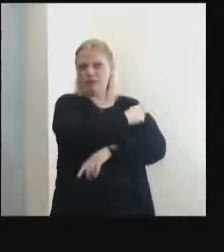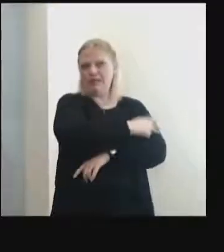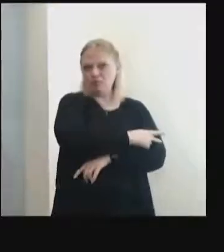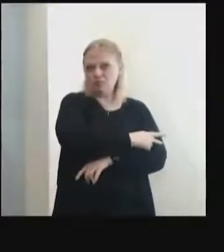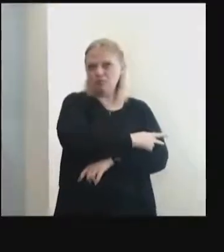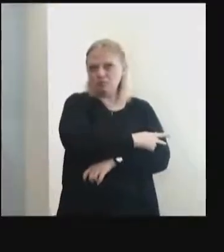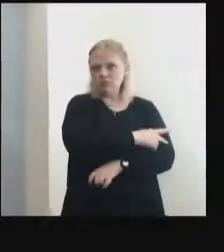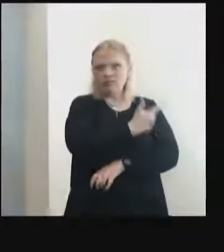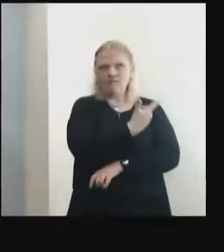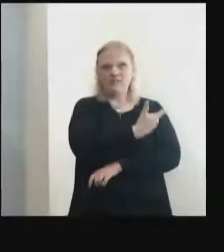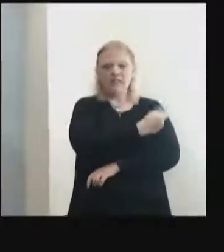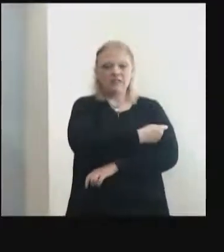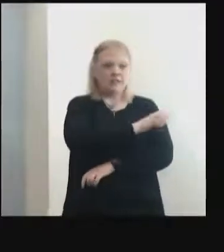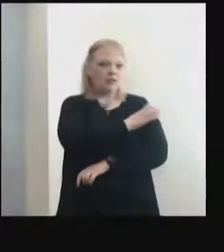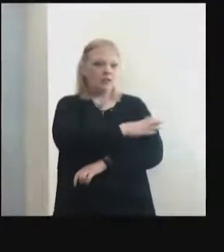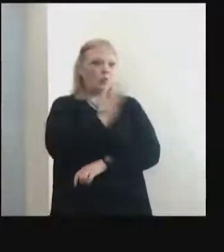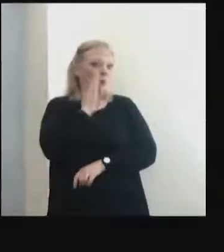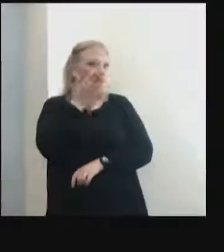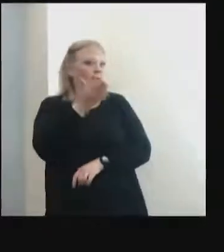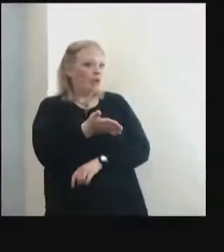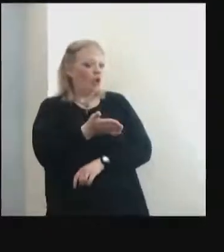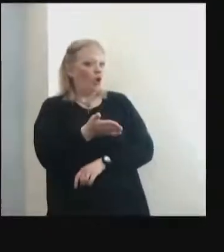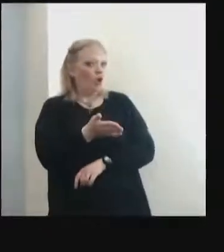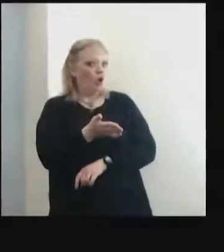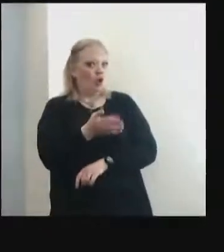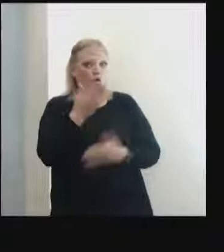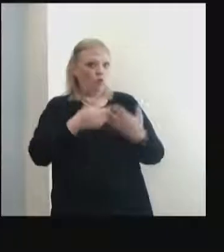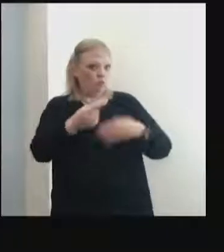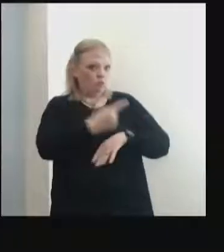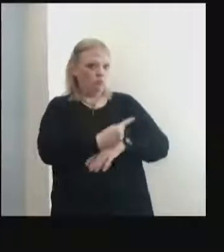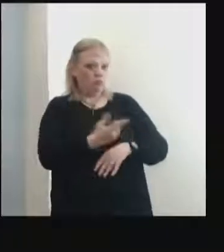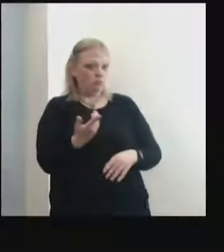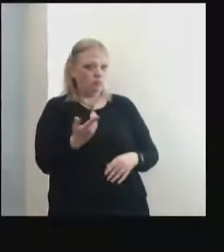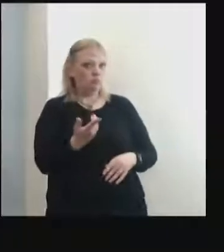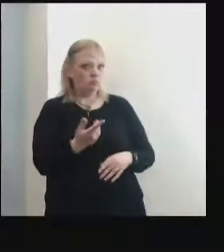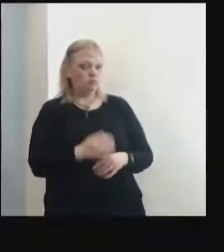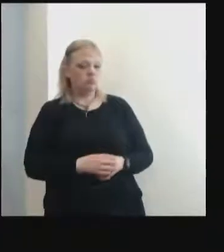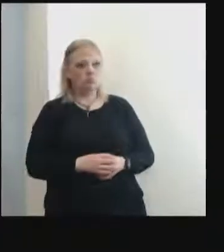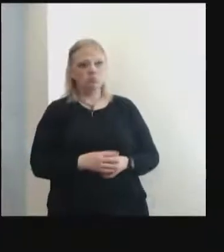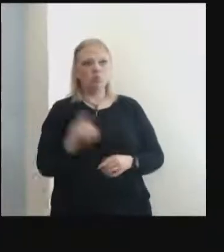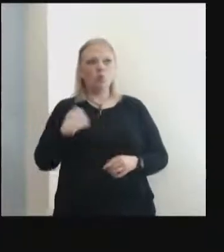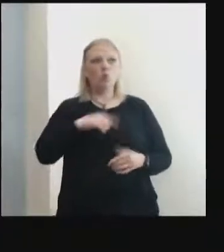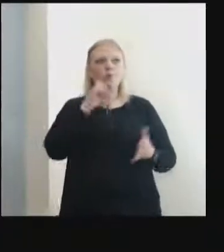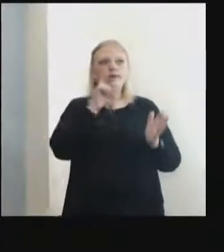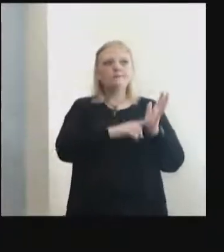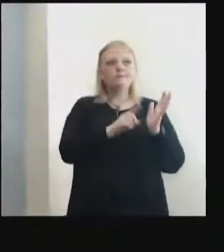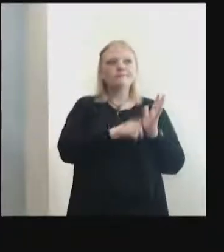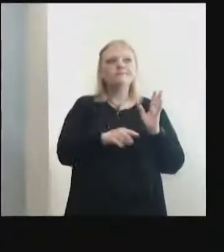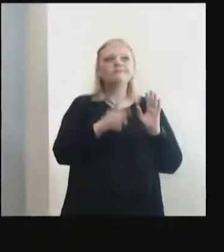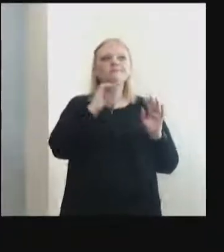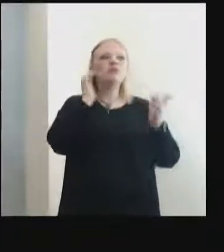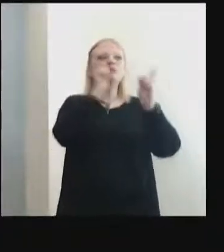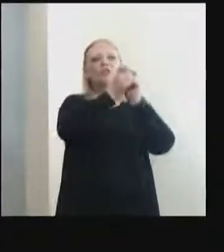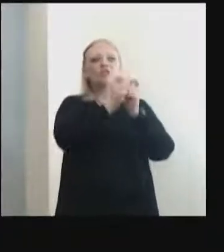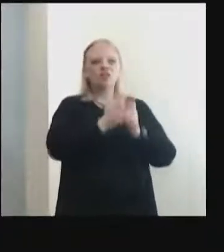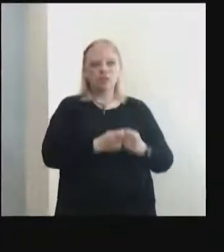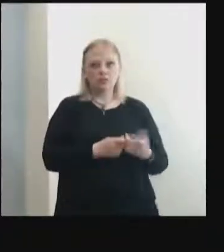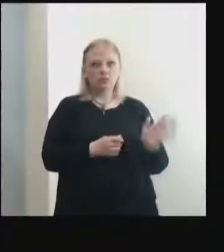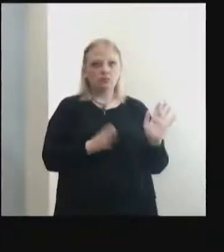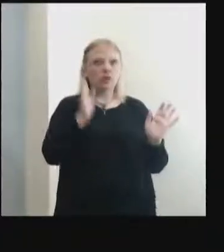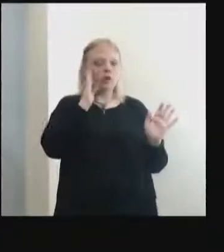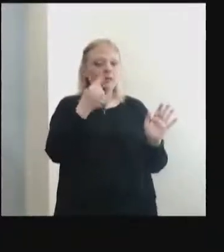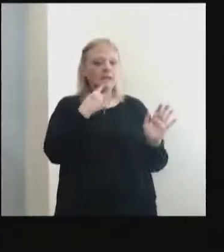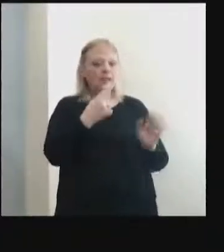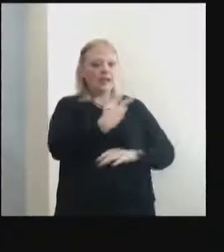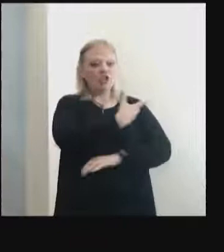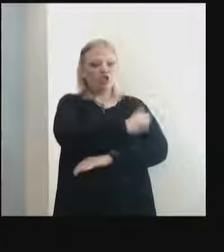that the vaccination clinic will be there for them on that one day. So we are looking at moving it around. I will note the